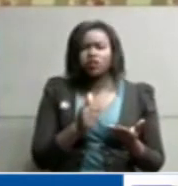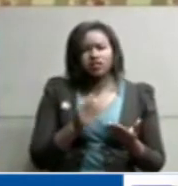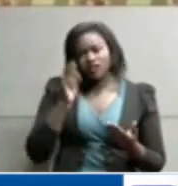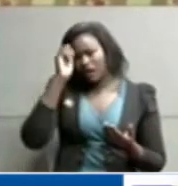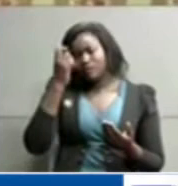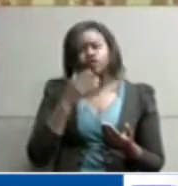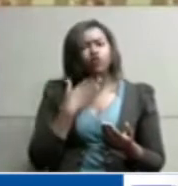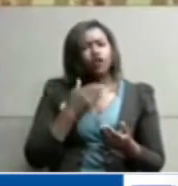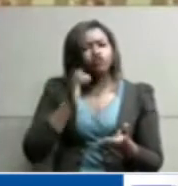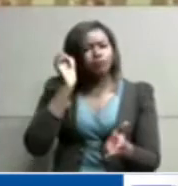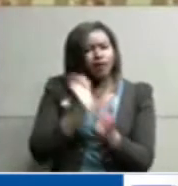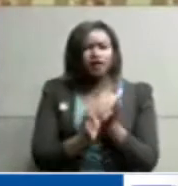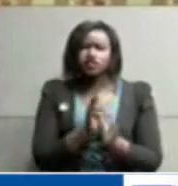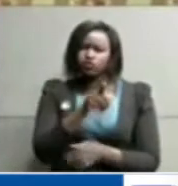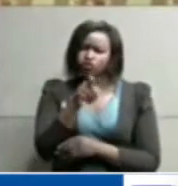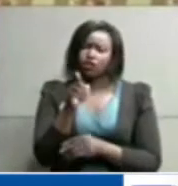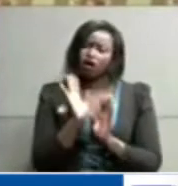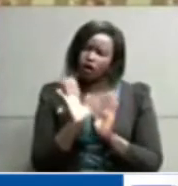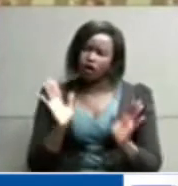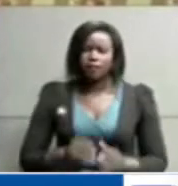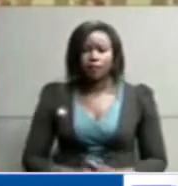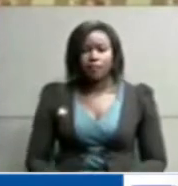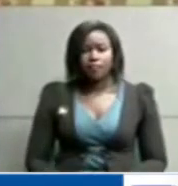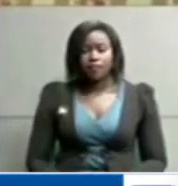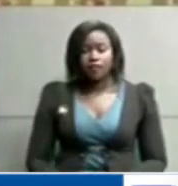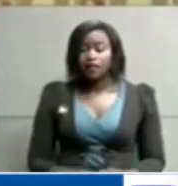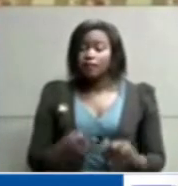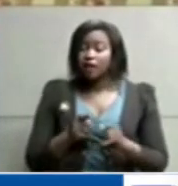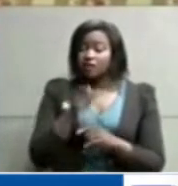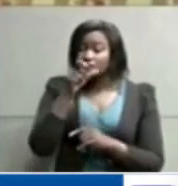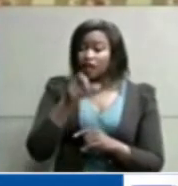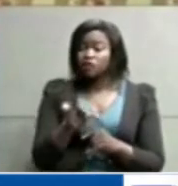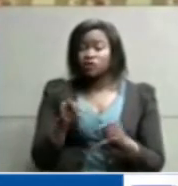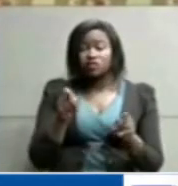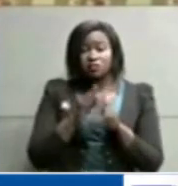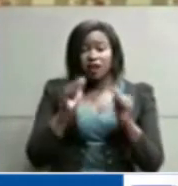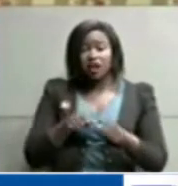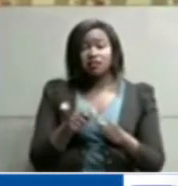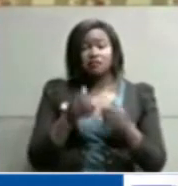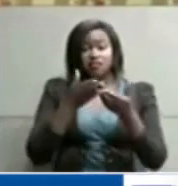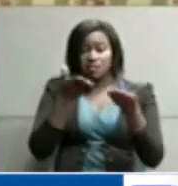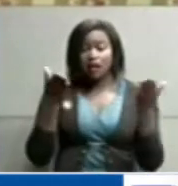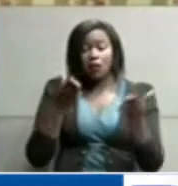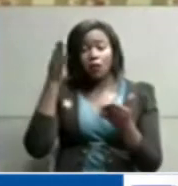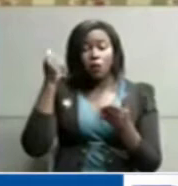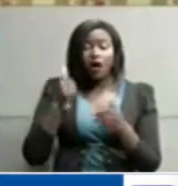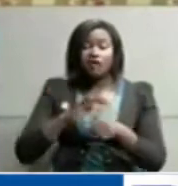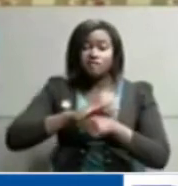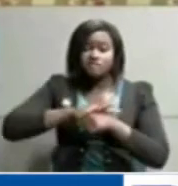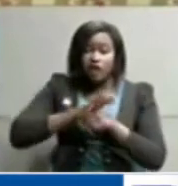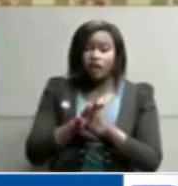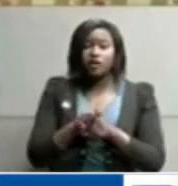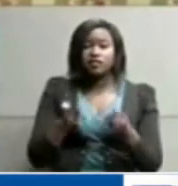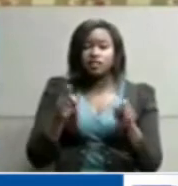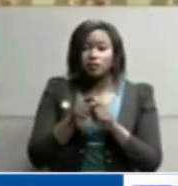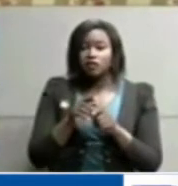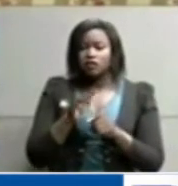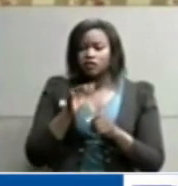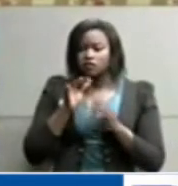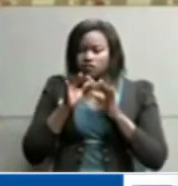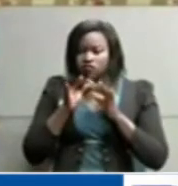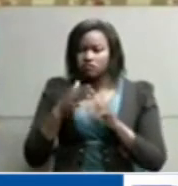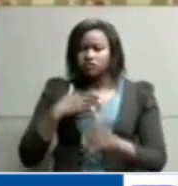you, but because somebody could be there, because this virus moves through the breathing. Any